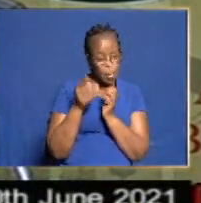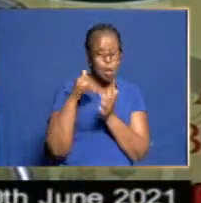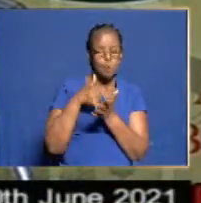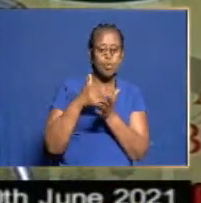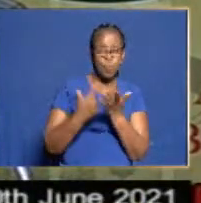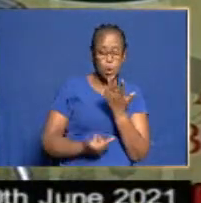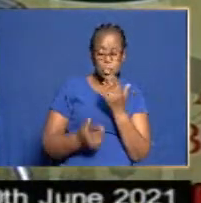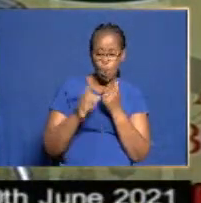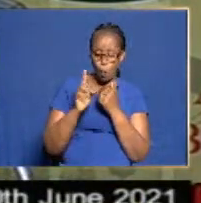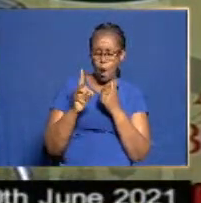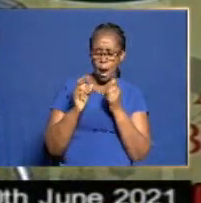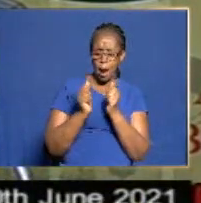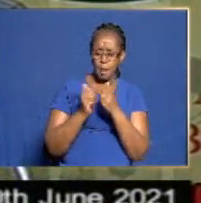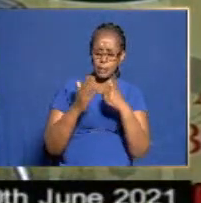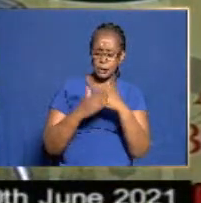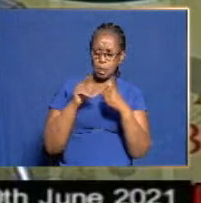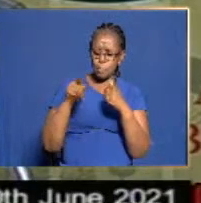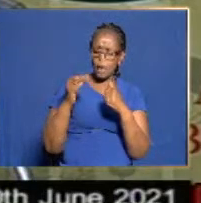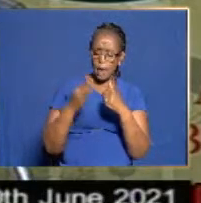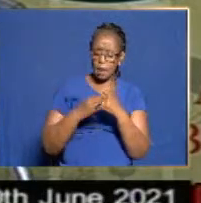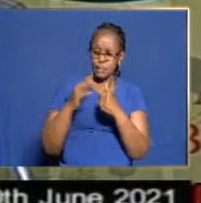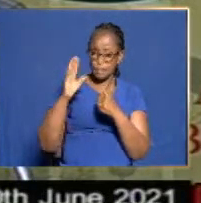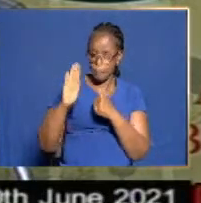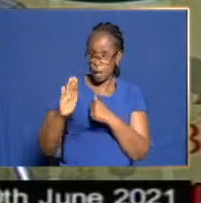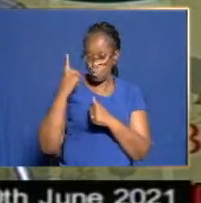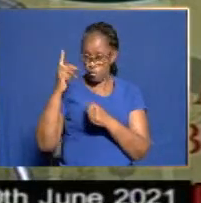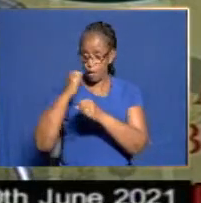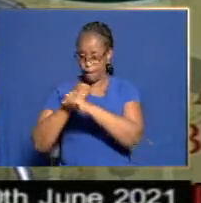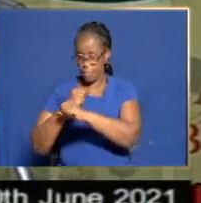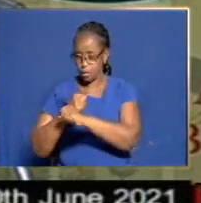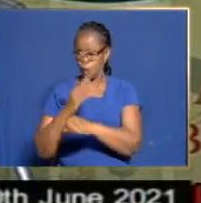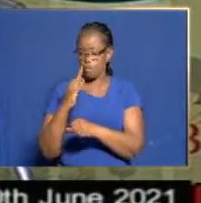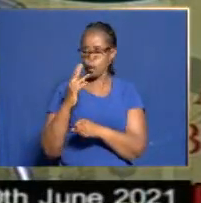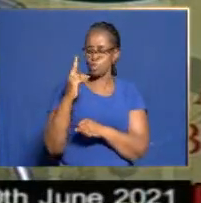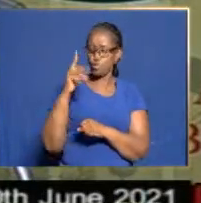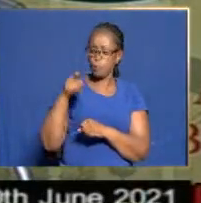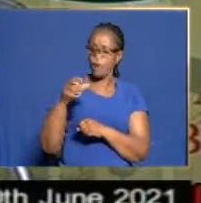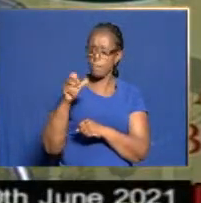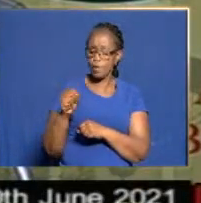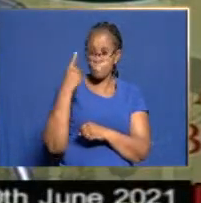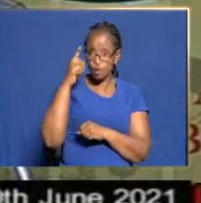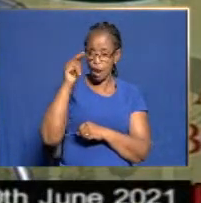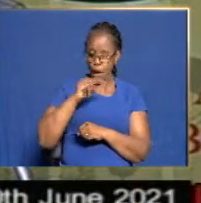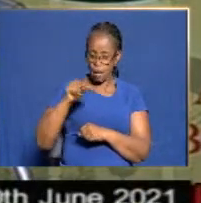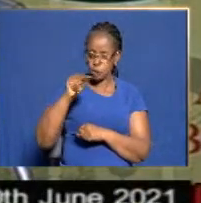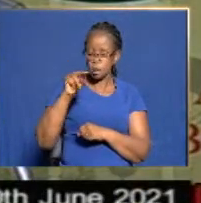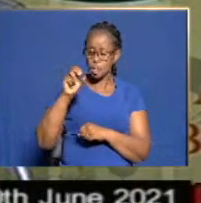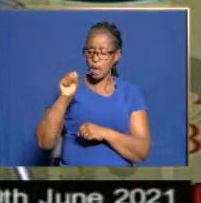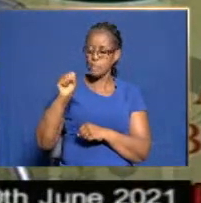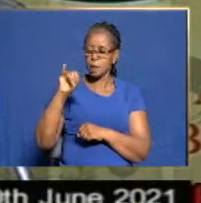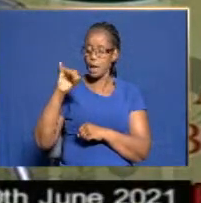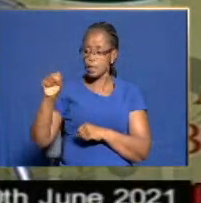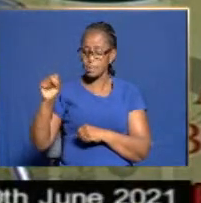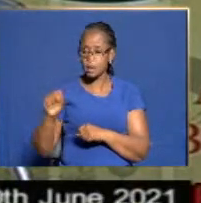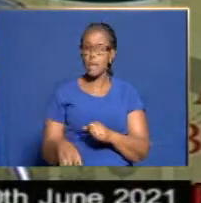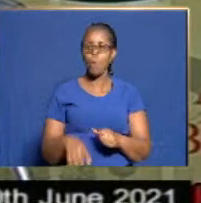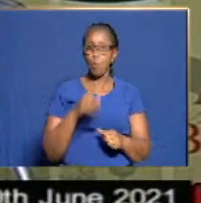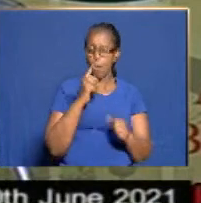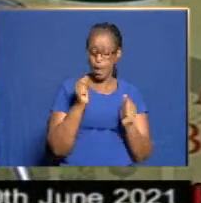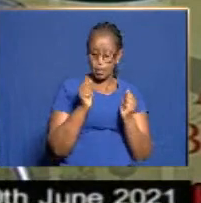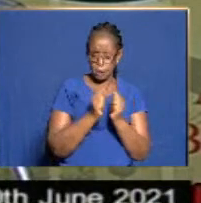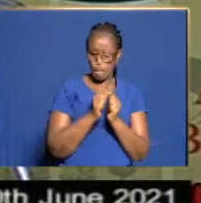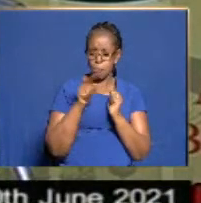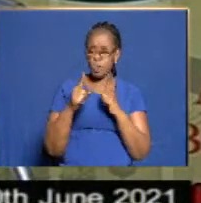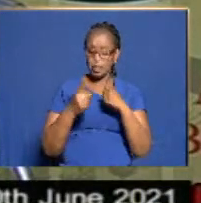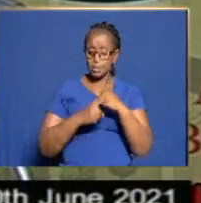119.8 billion for defense, KSH 42.5 billion for the National Intelligence Service, KSH 110.6